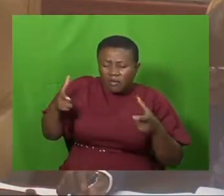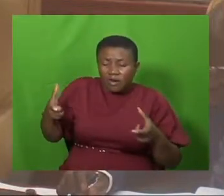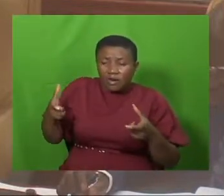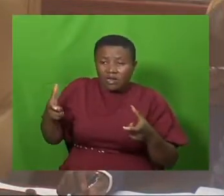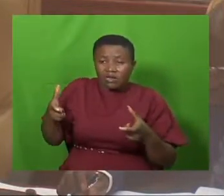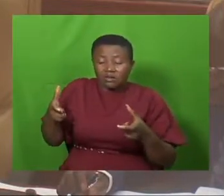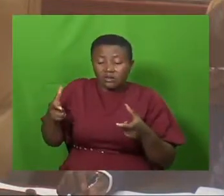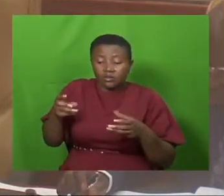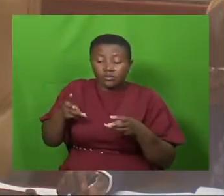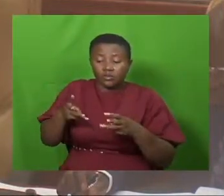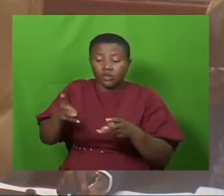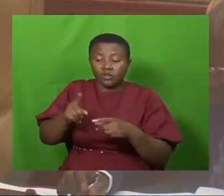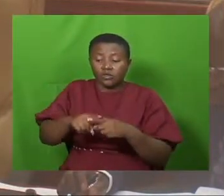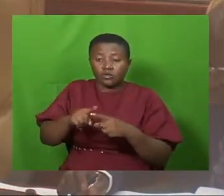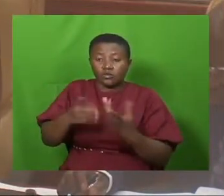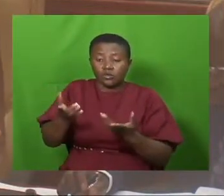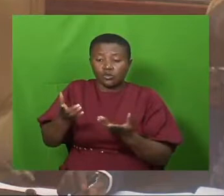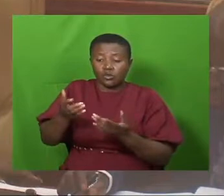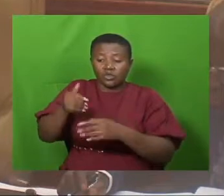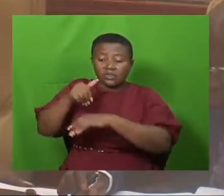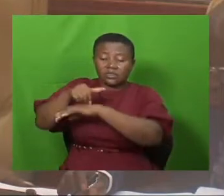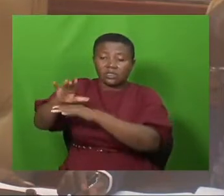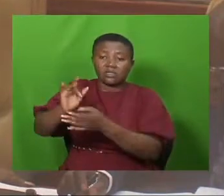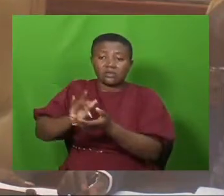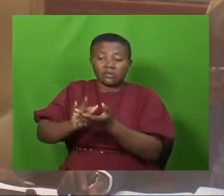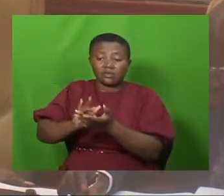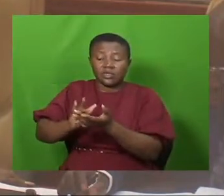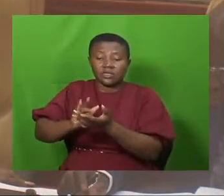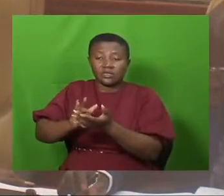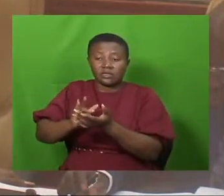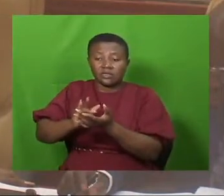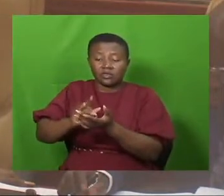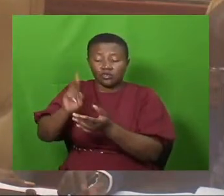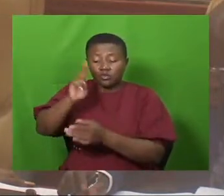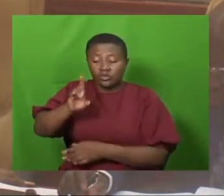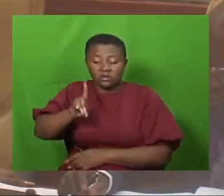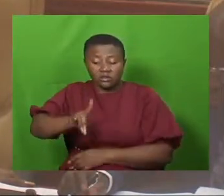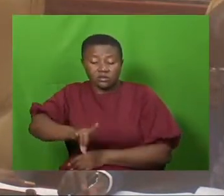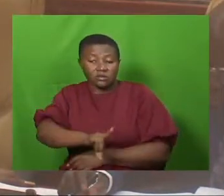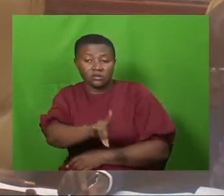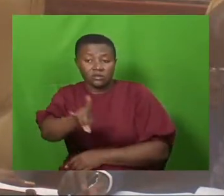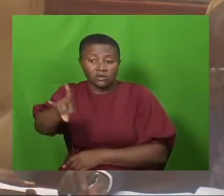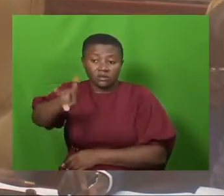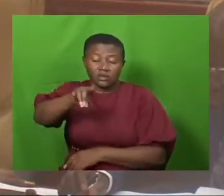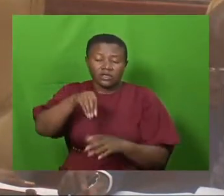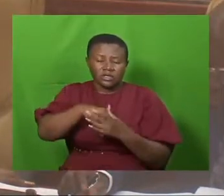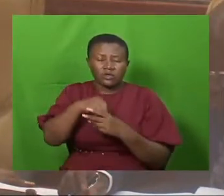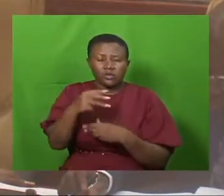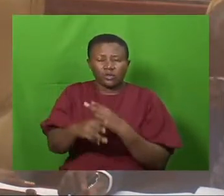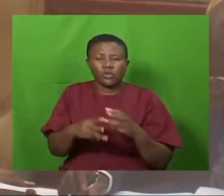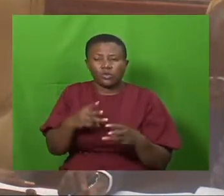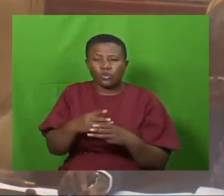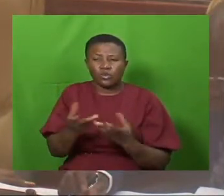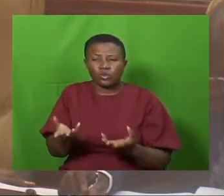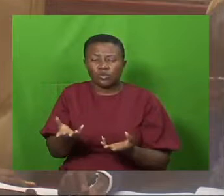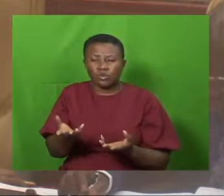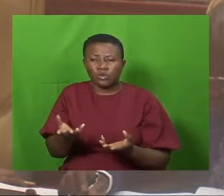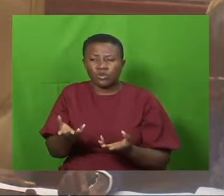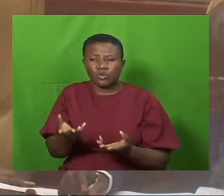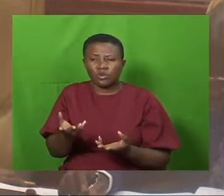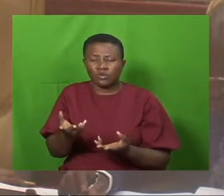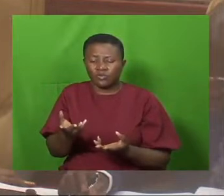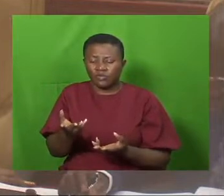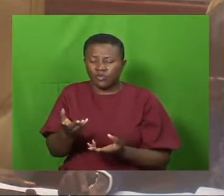the world. But when we started it, what did our friends on the other side say? Their women's organizers said the drones were going to